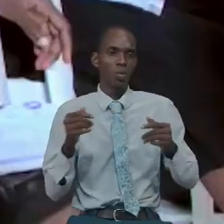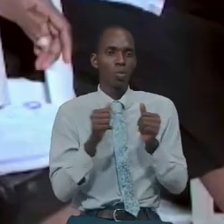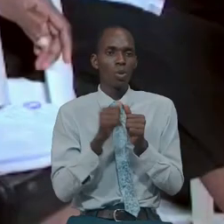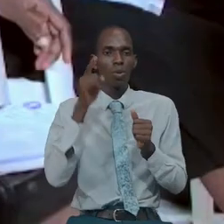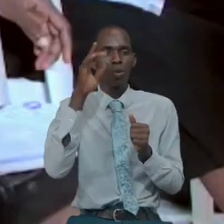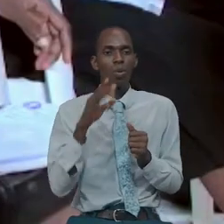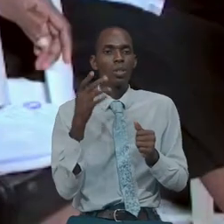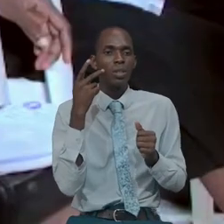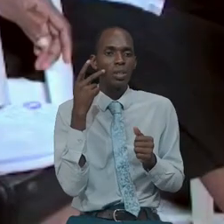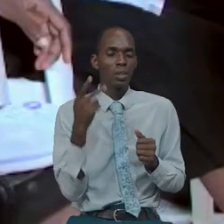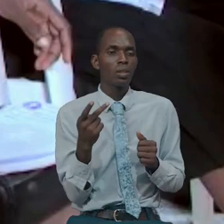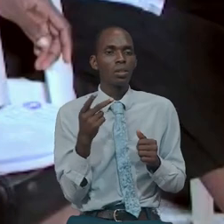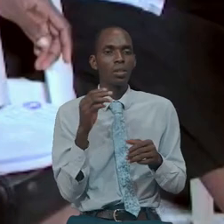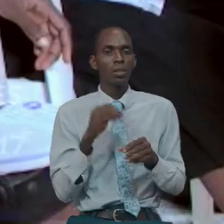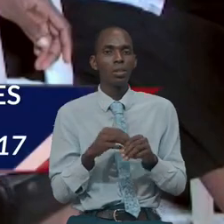1 John chapter 2 verse 15,